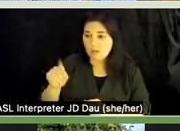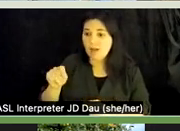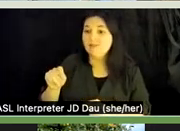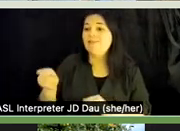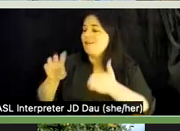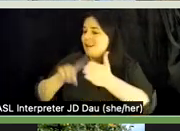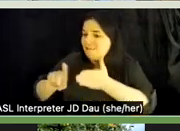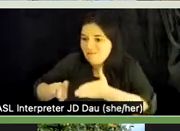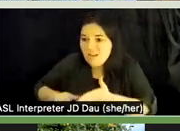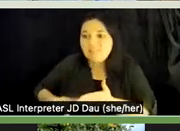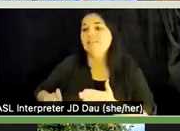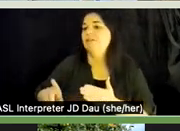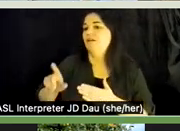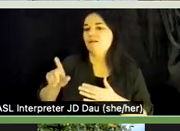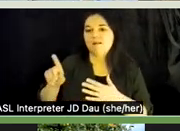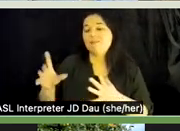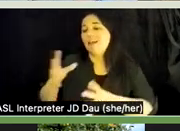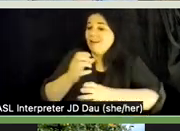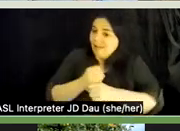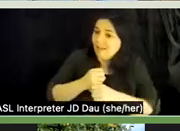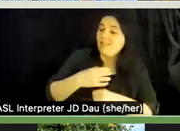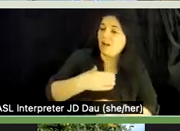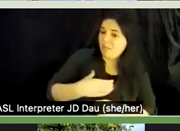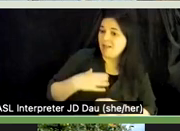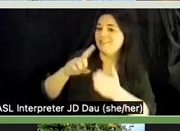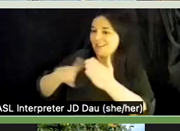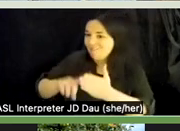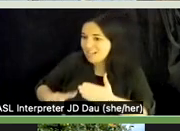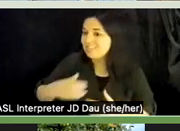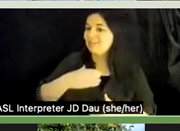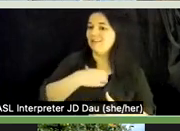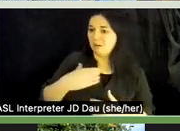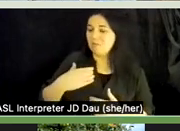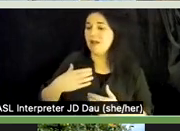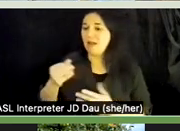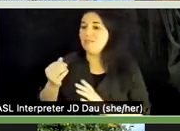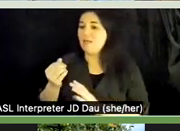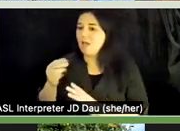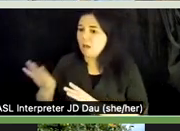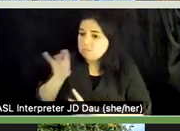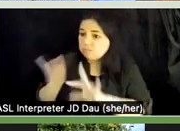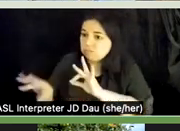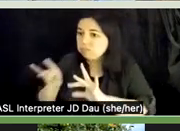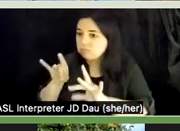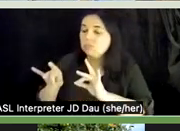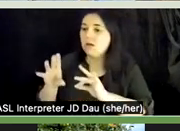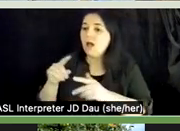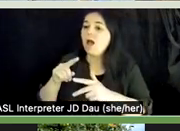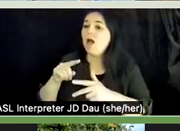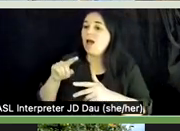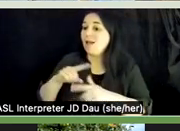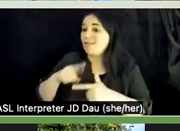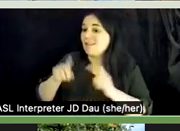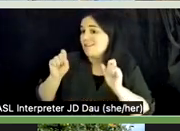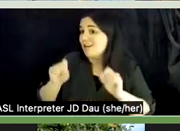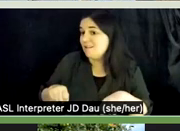investigate, receive and investigate complaints and make findings and potentially,